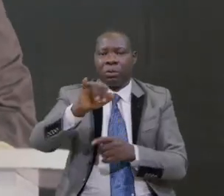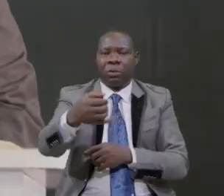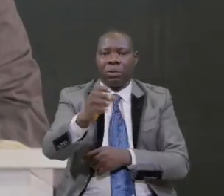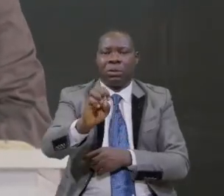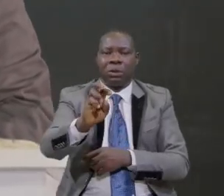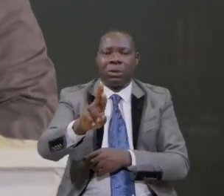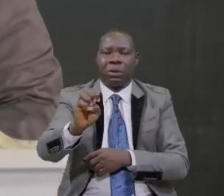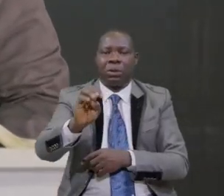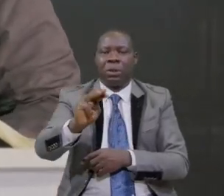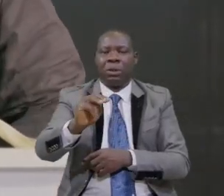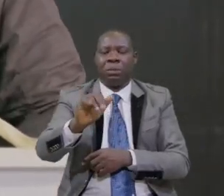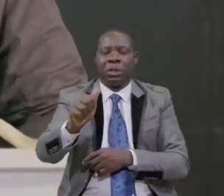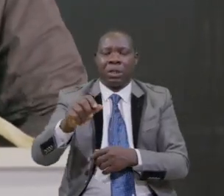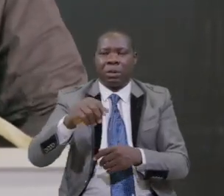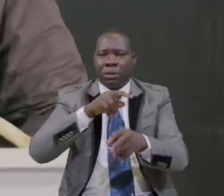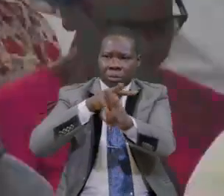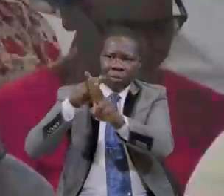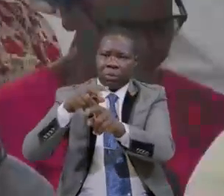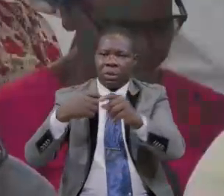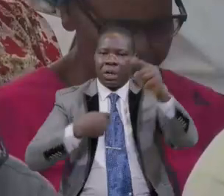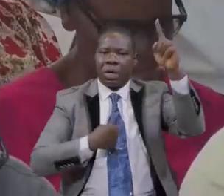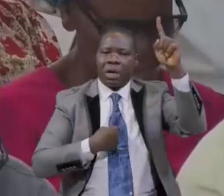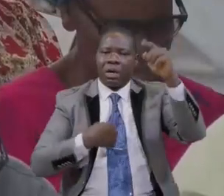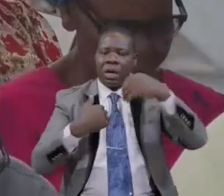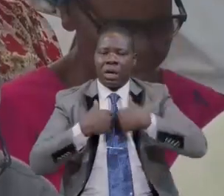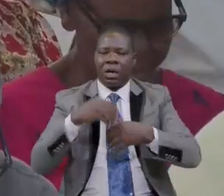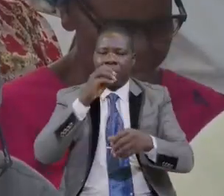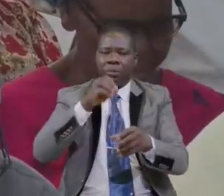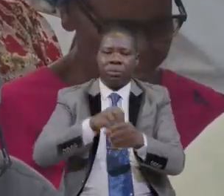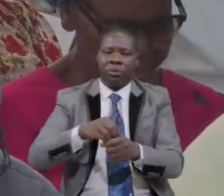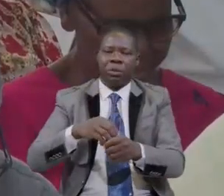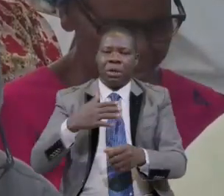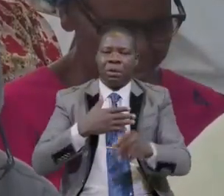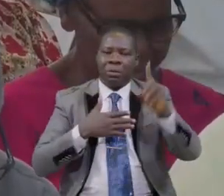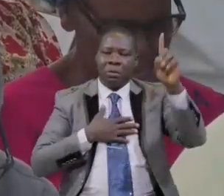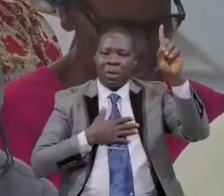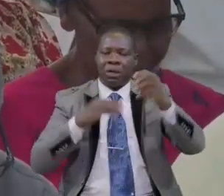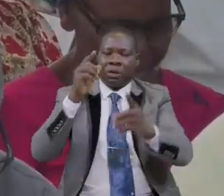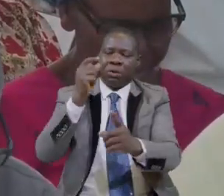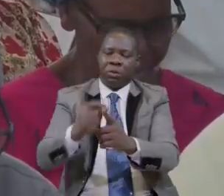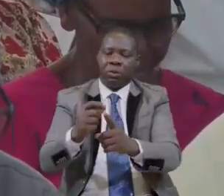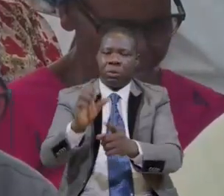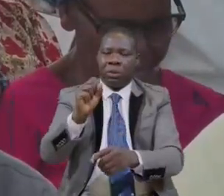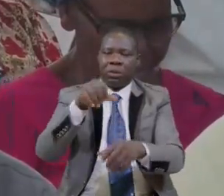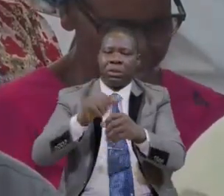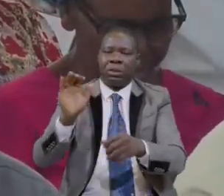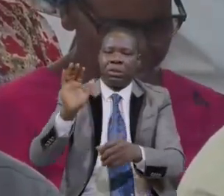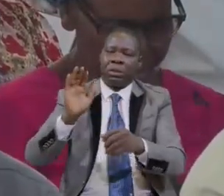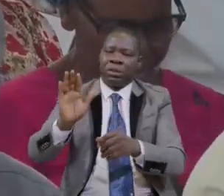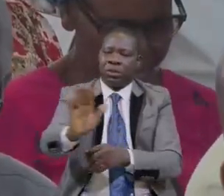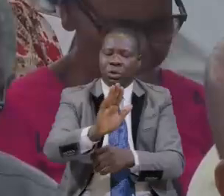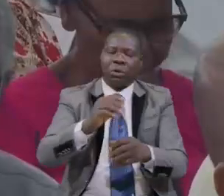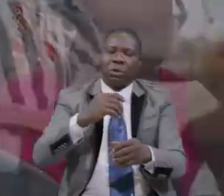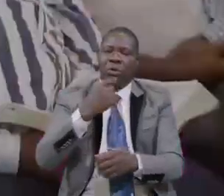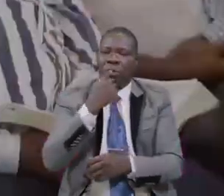I have put my words in thy mouth. The Lord will put his word